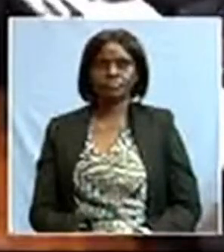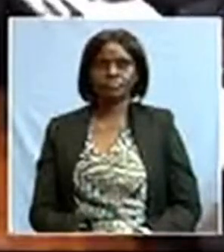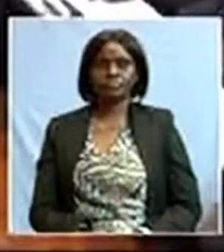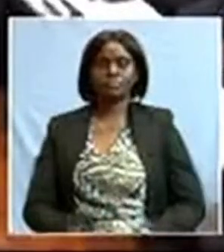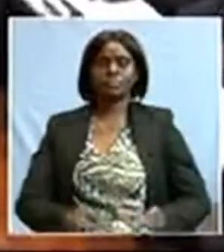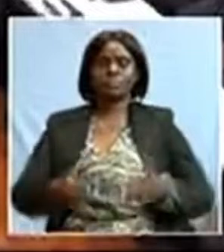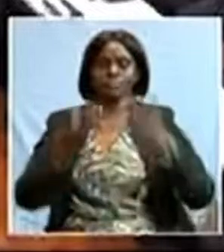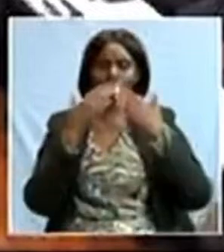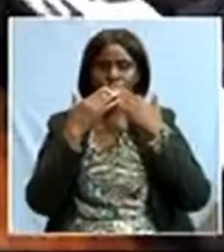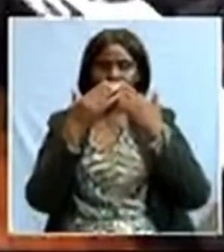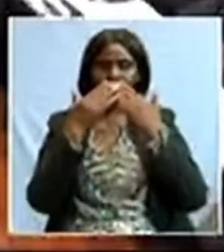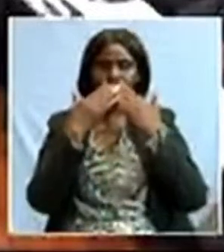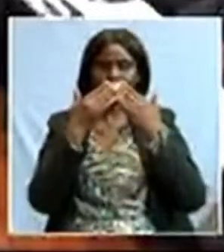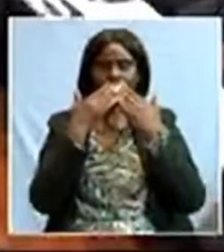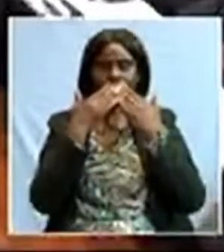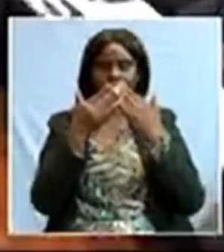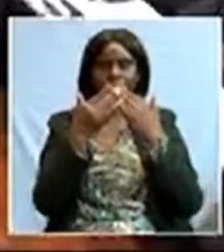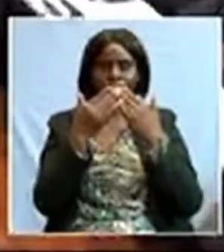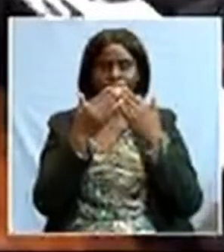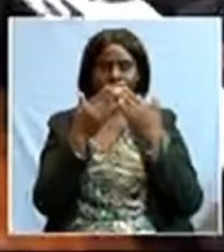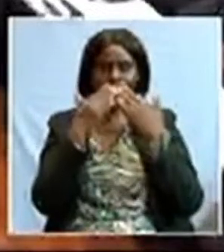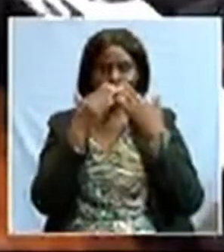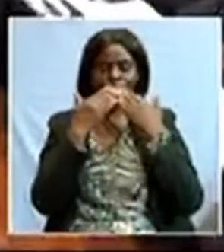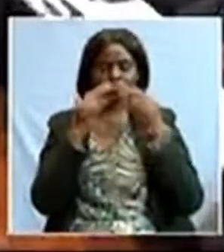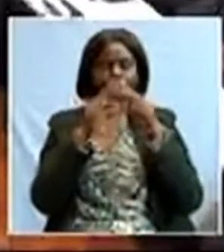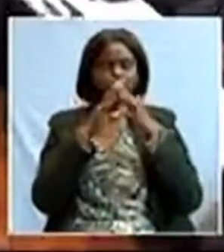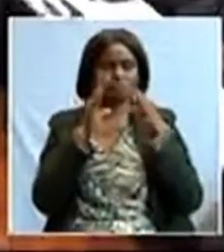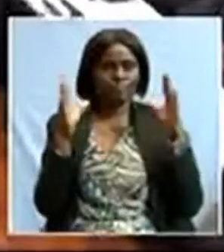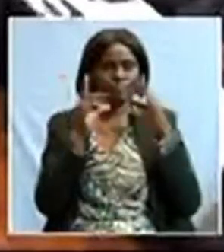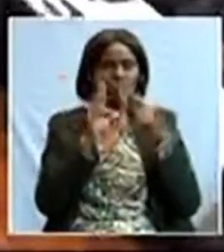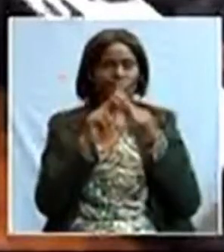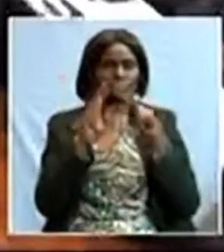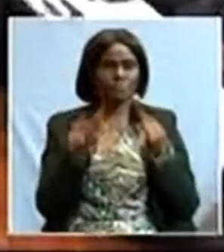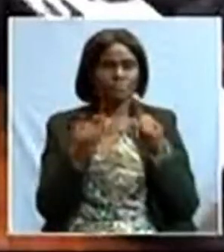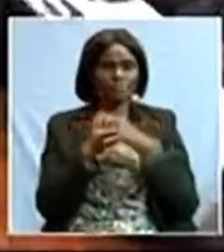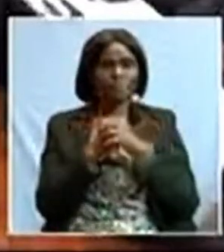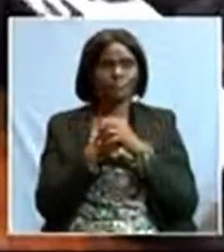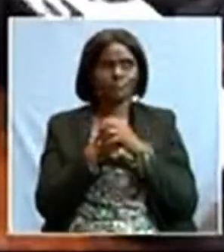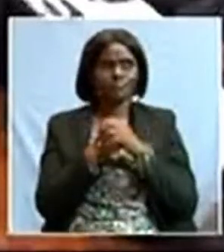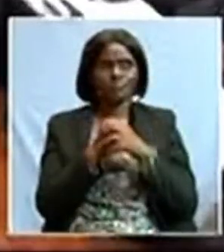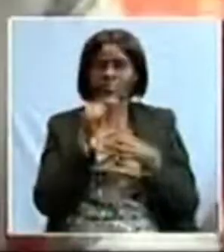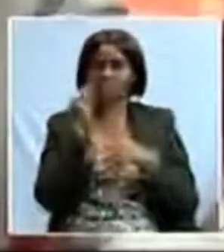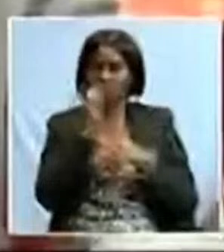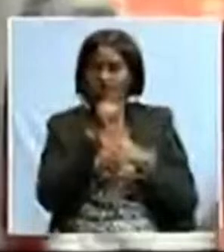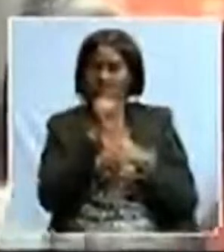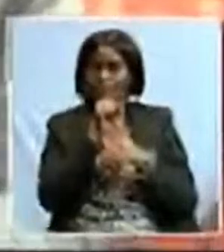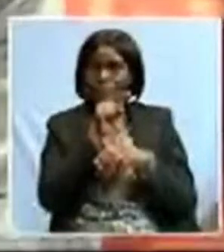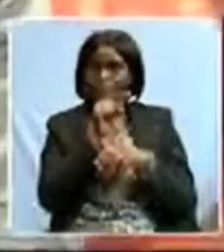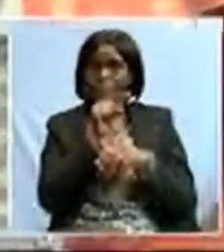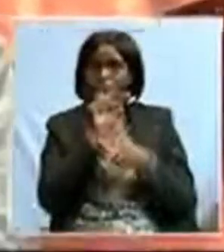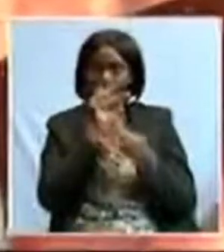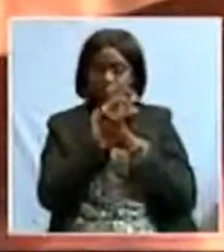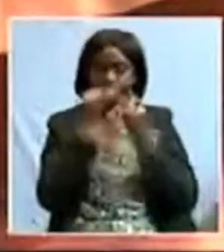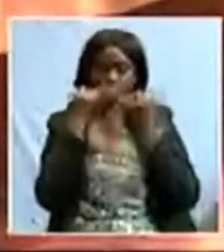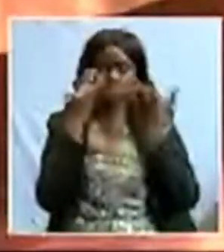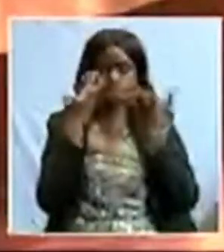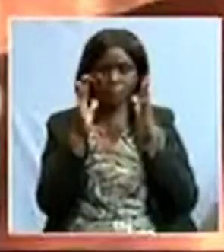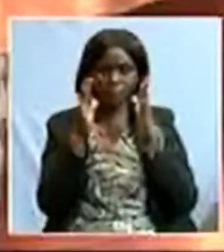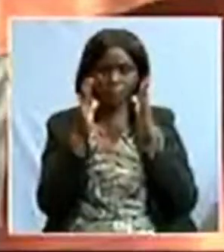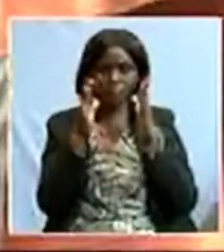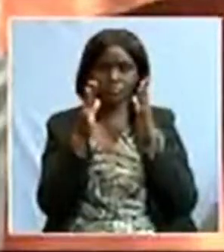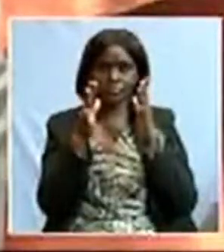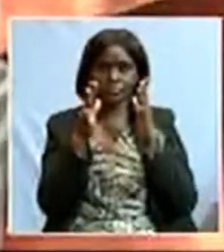Thank you. Thank you very much, Chair. On this one, like it has been